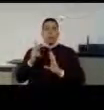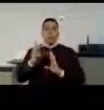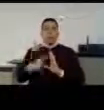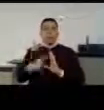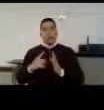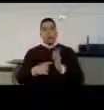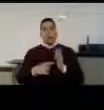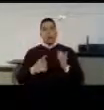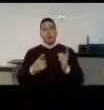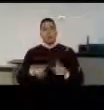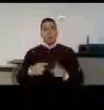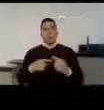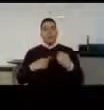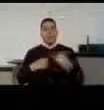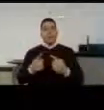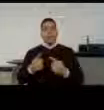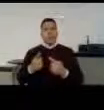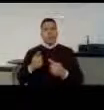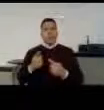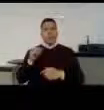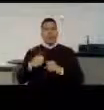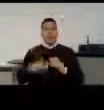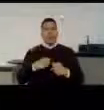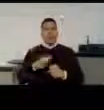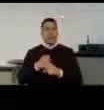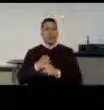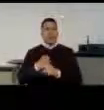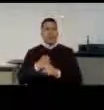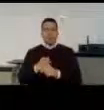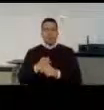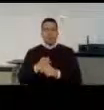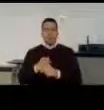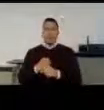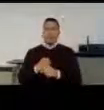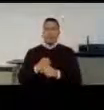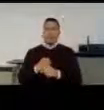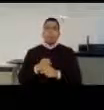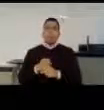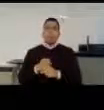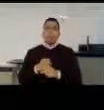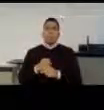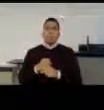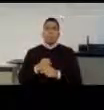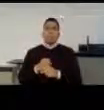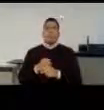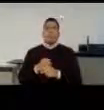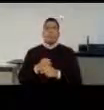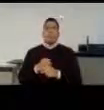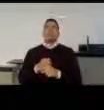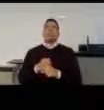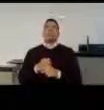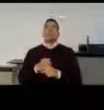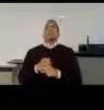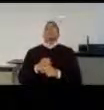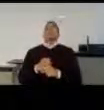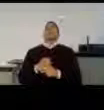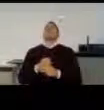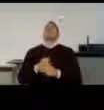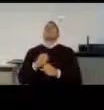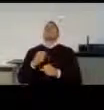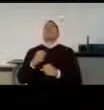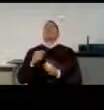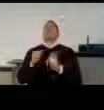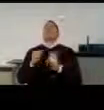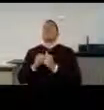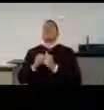had programs. What's happened over the past decade is that with the really the desegregation